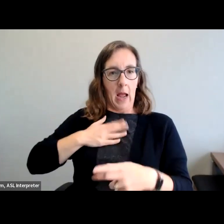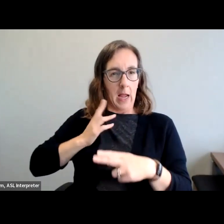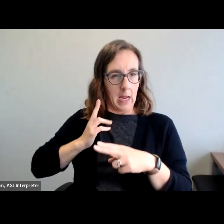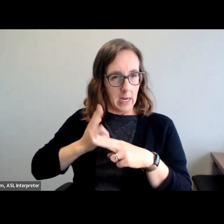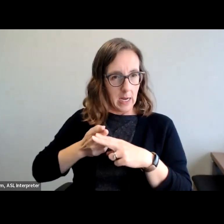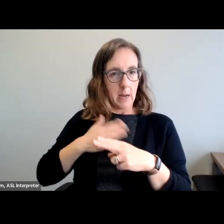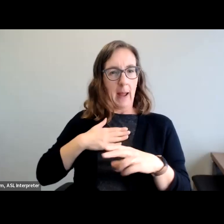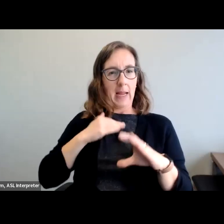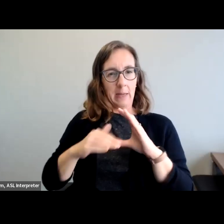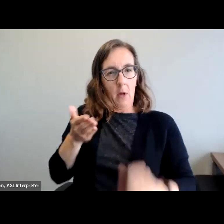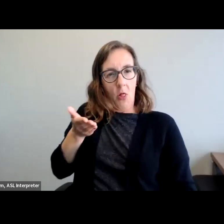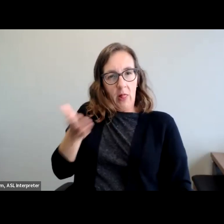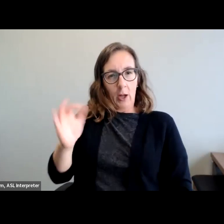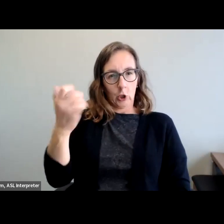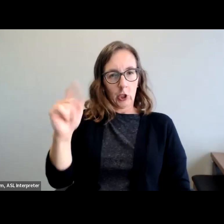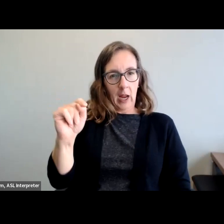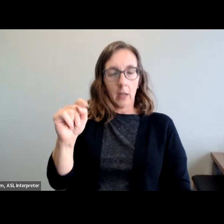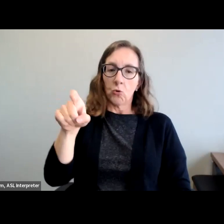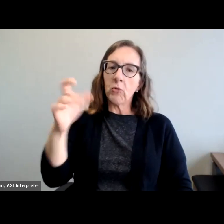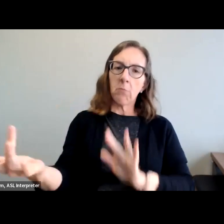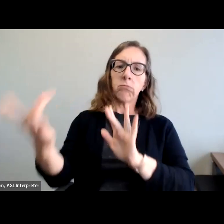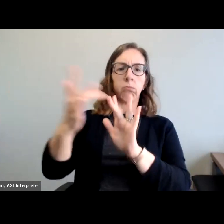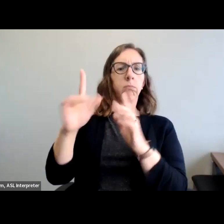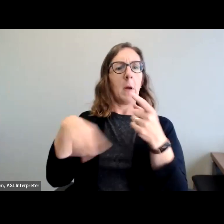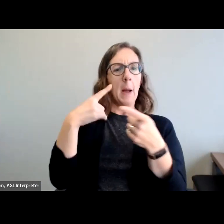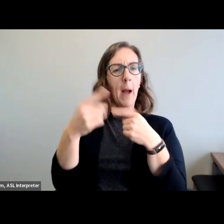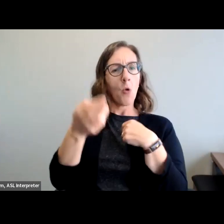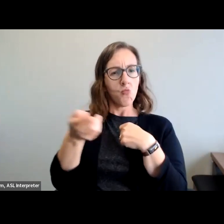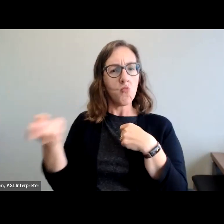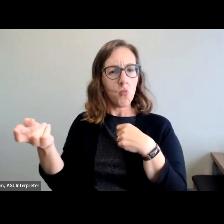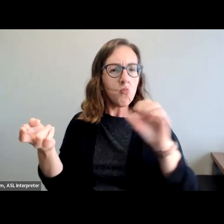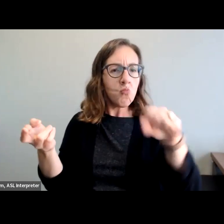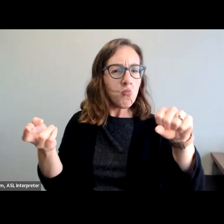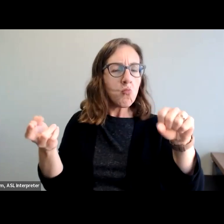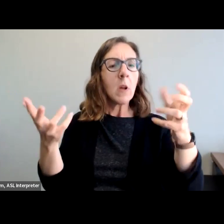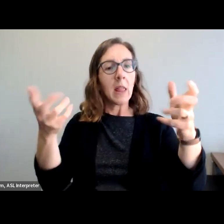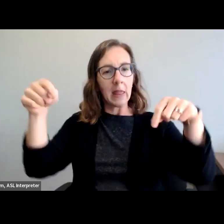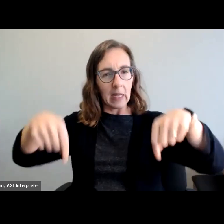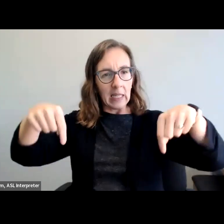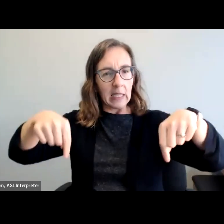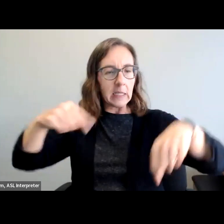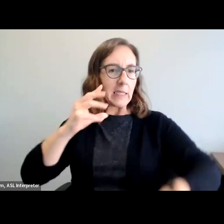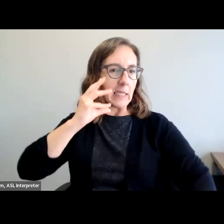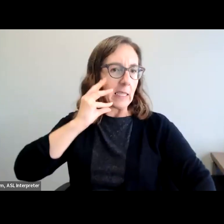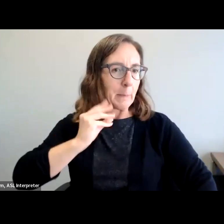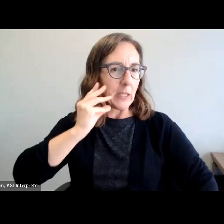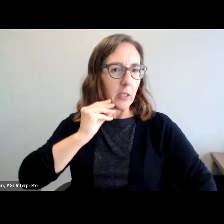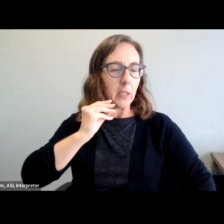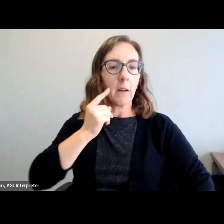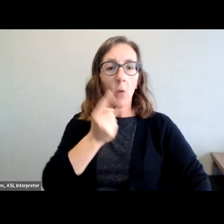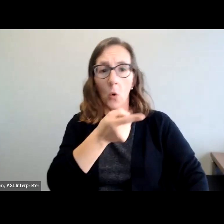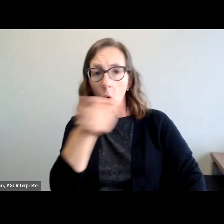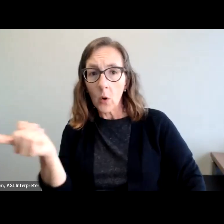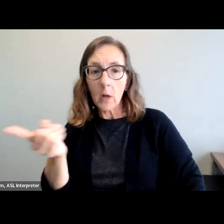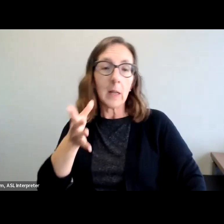in the chat so you can reach out about resources as well. We really wanted to center the experiences of our panelists as